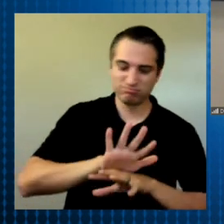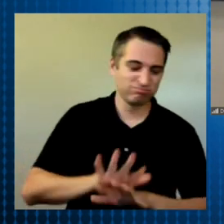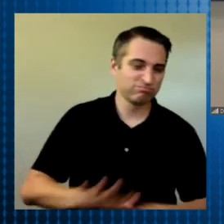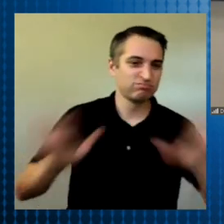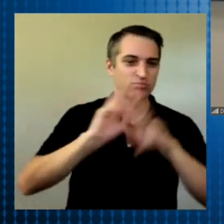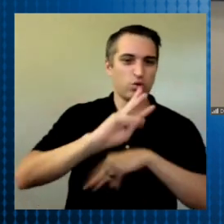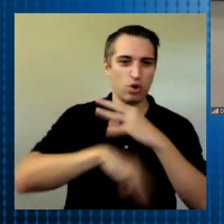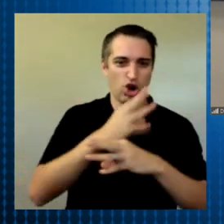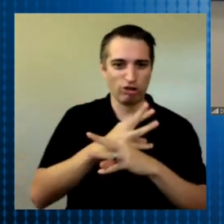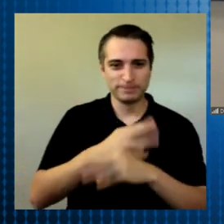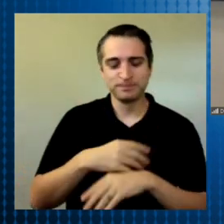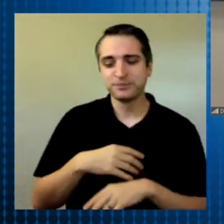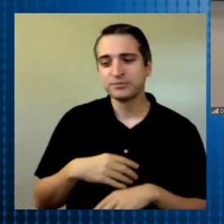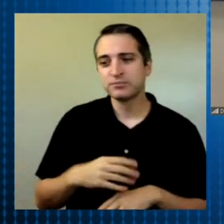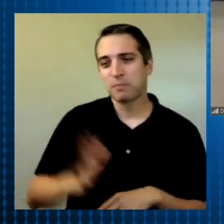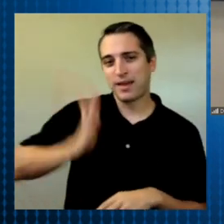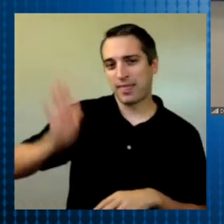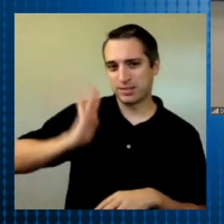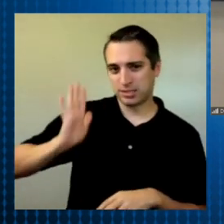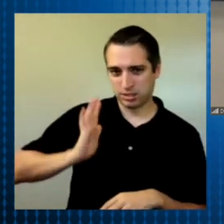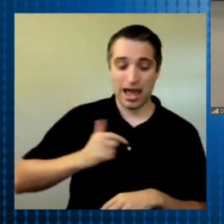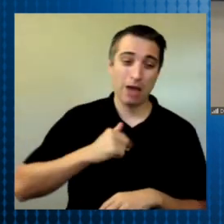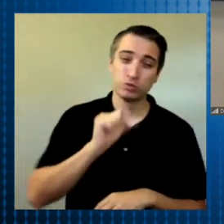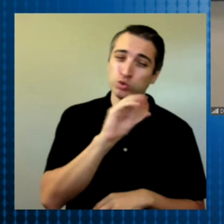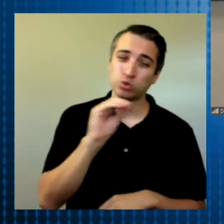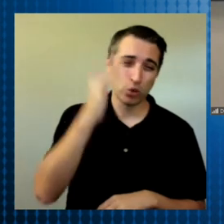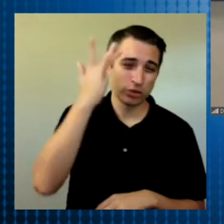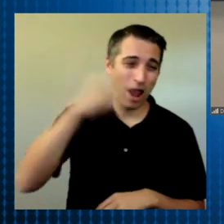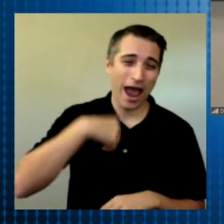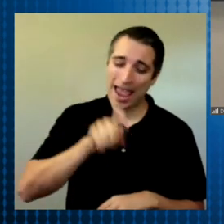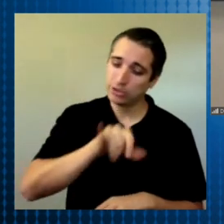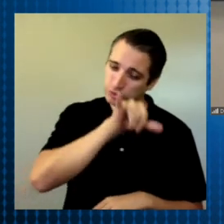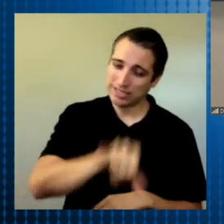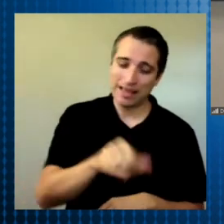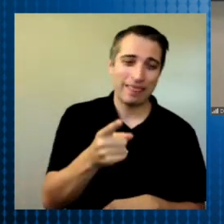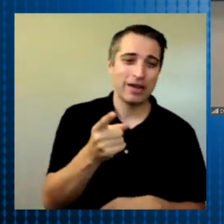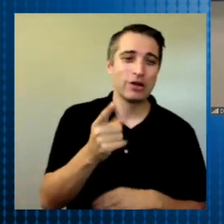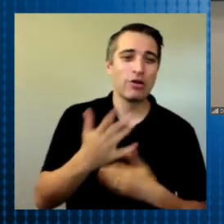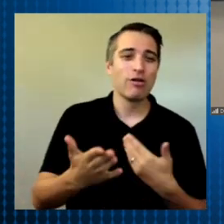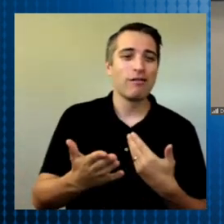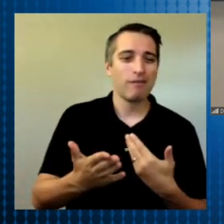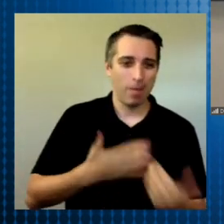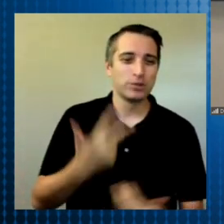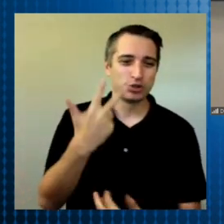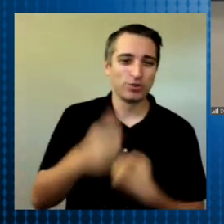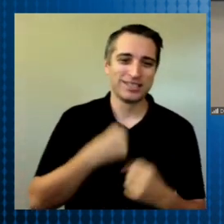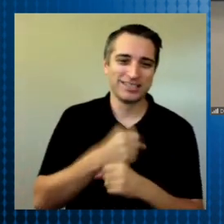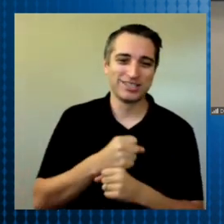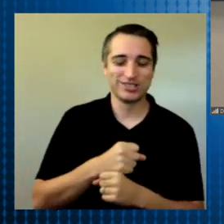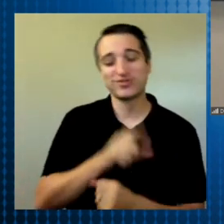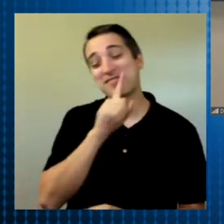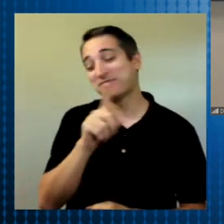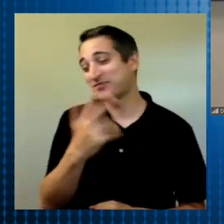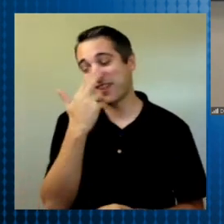so smart, I had to stay there almost 3 years. Because the first year, Dr. Beverly, this is funny. I had